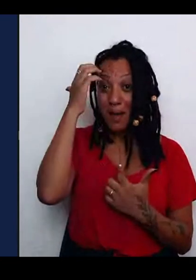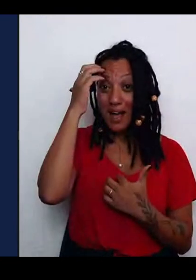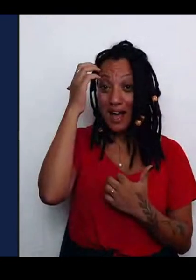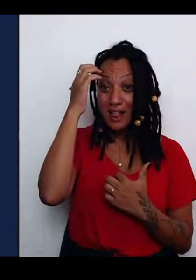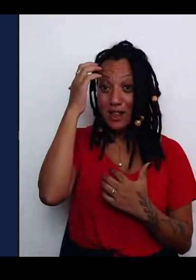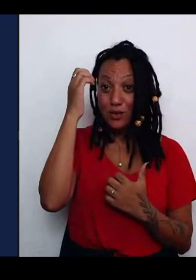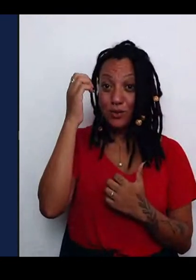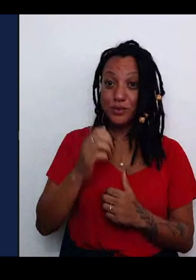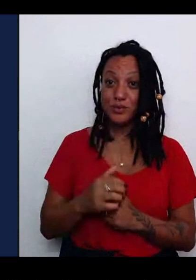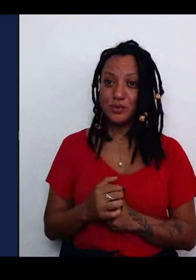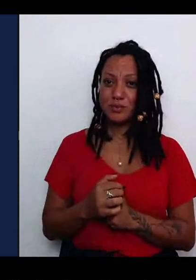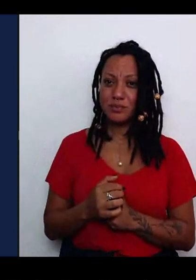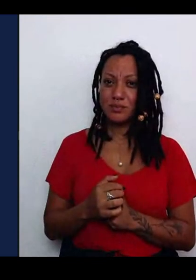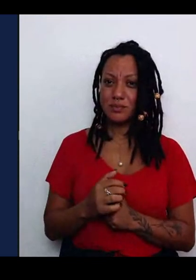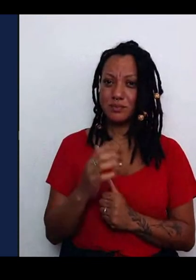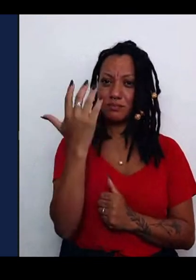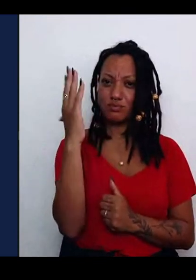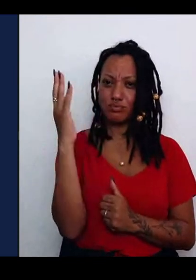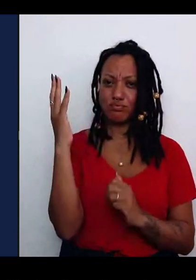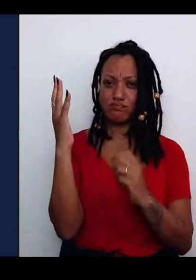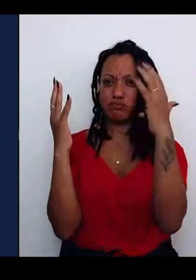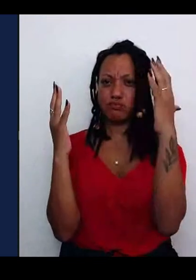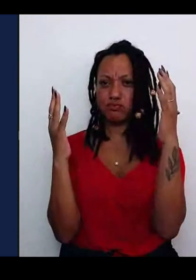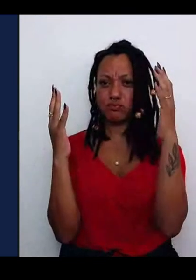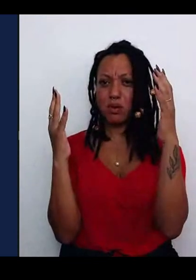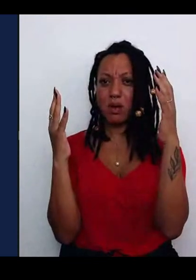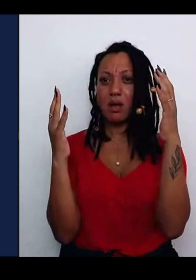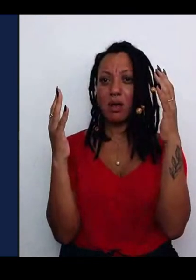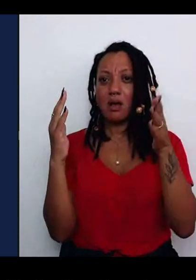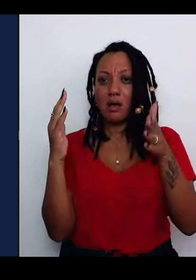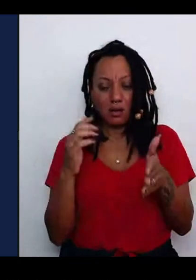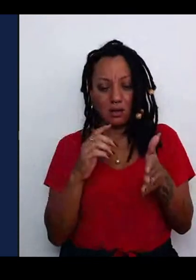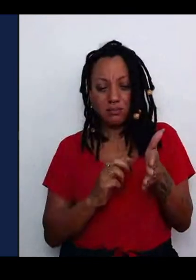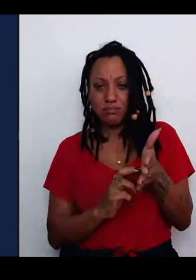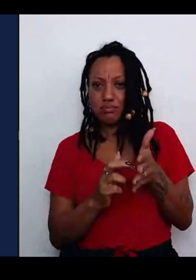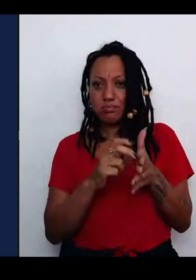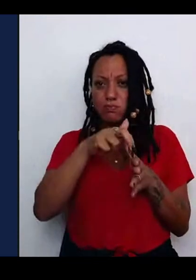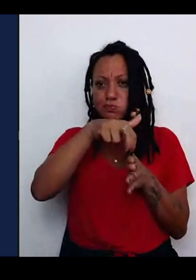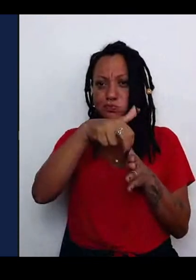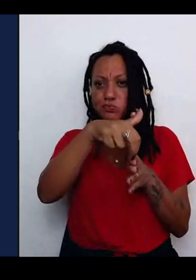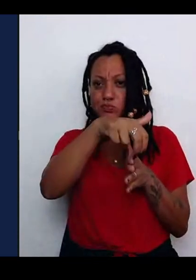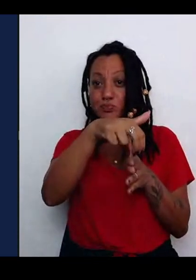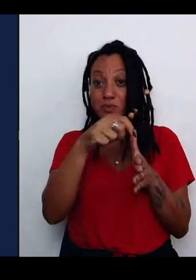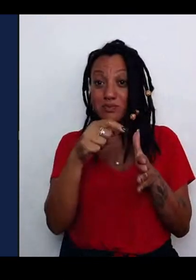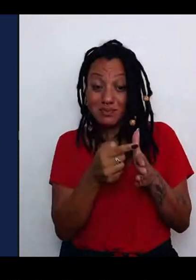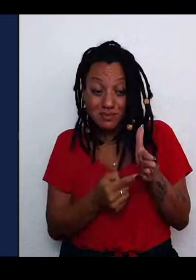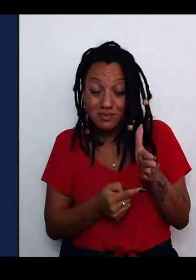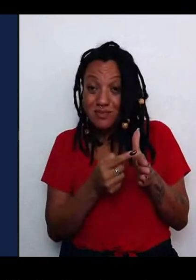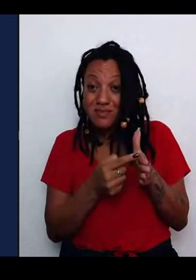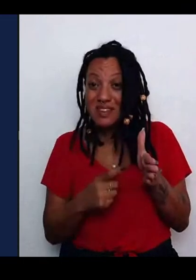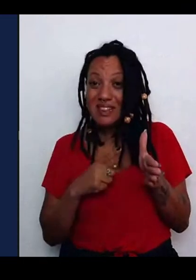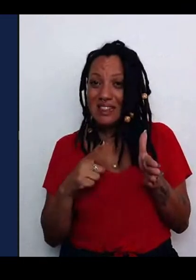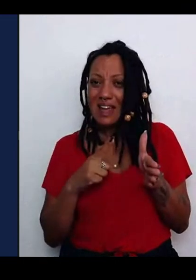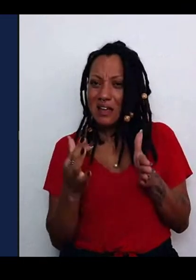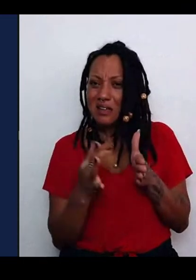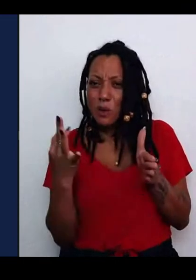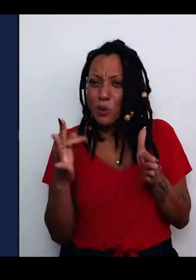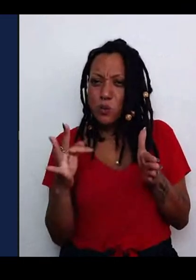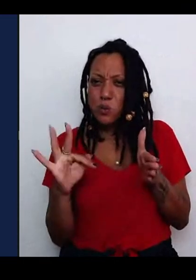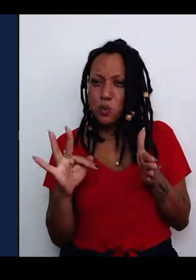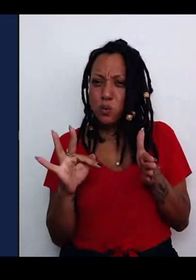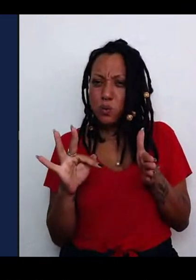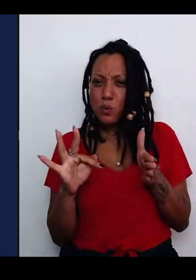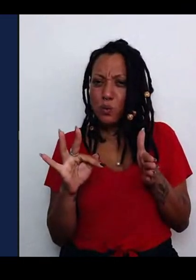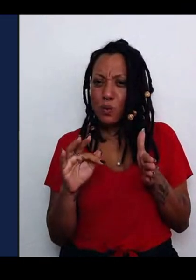wall with barbed wire fence and it's impossible to tell if the monkeys are in or out of the zoo and most likely